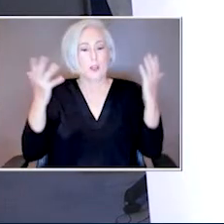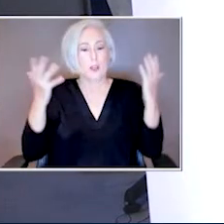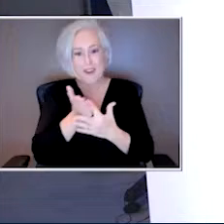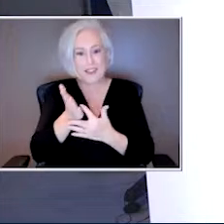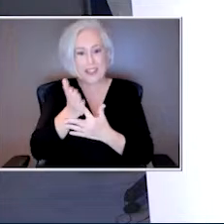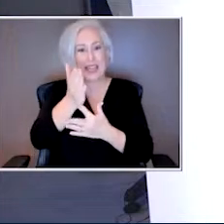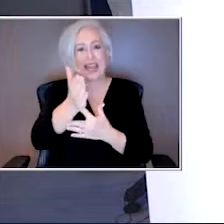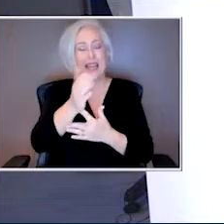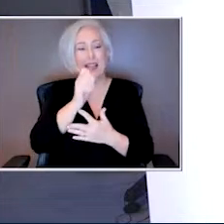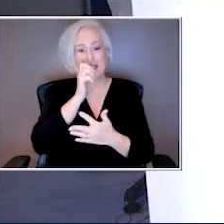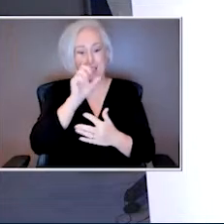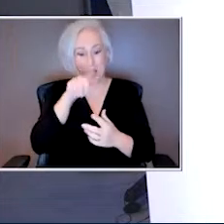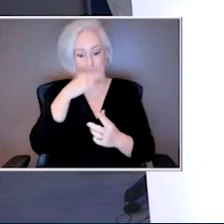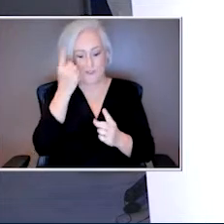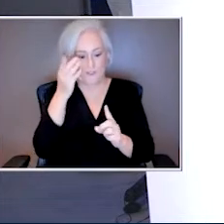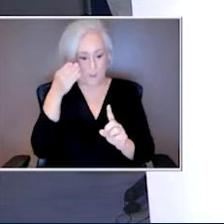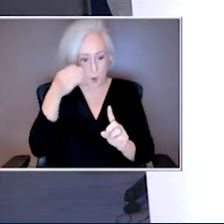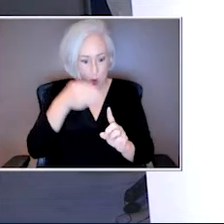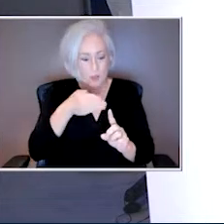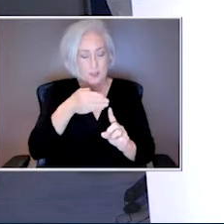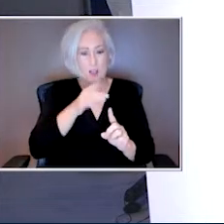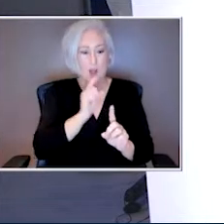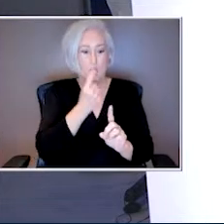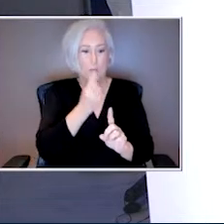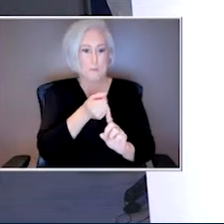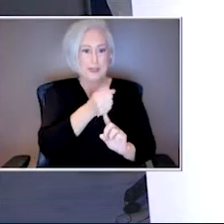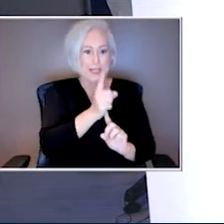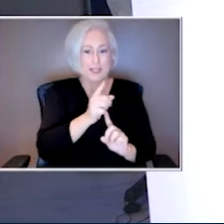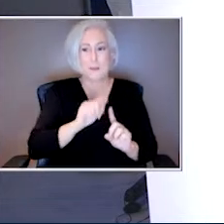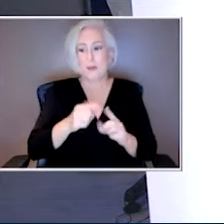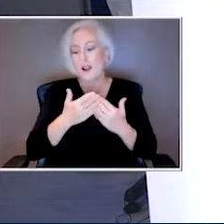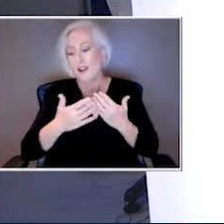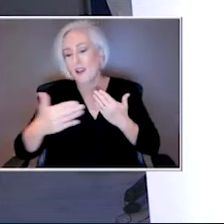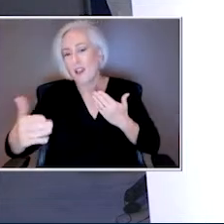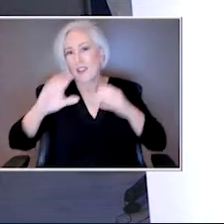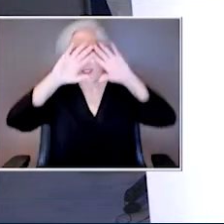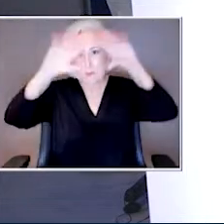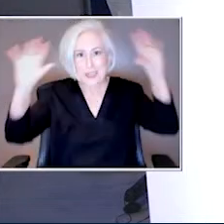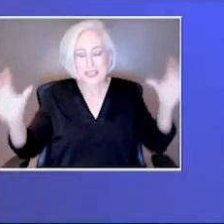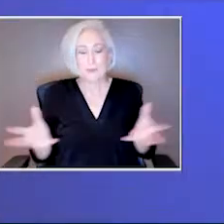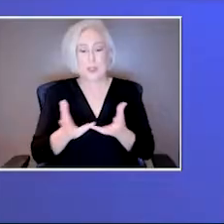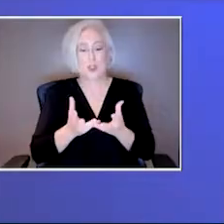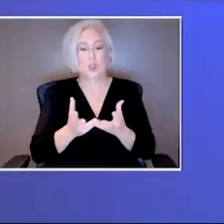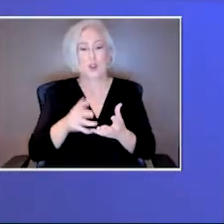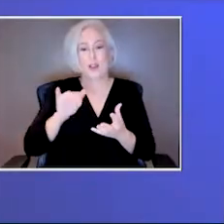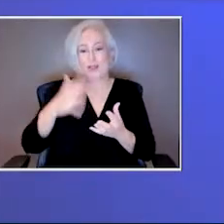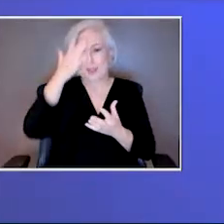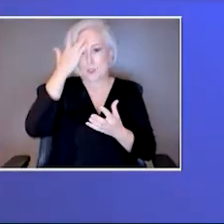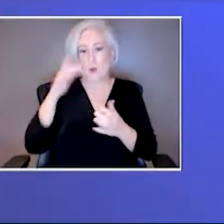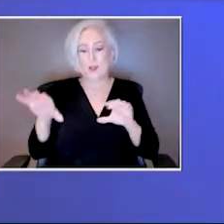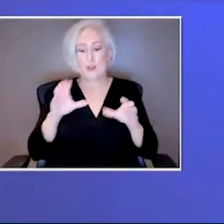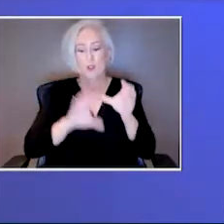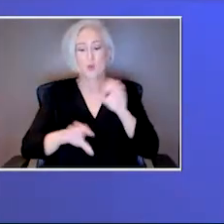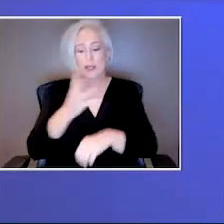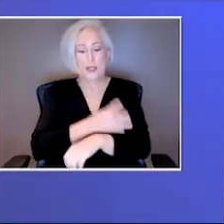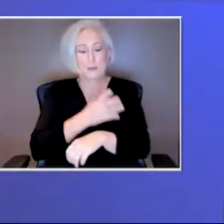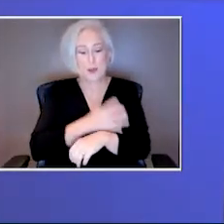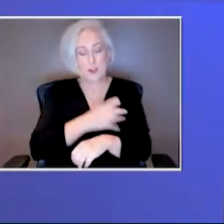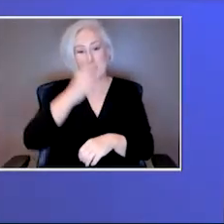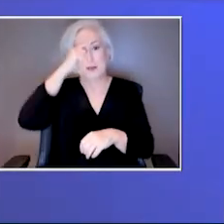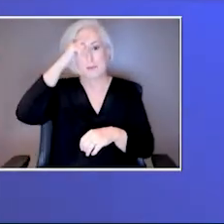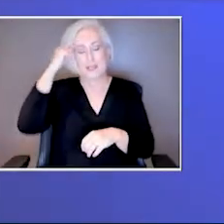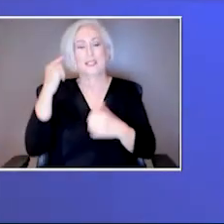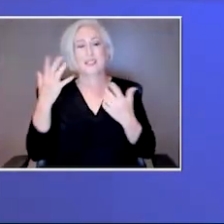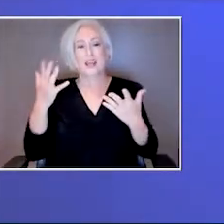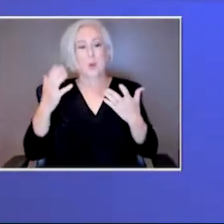but let's focus on the future? Yeah, it's the whole big picture. I mean, that's the whole point of why they're going through this. You're going through the chemotherapy and all these hard